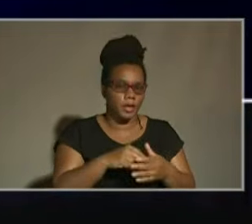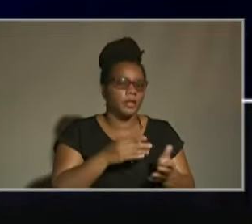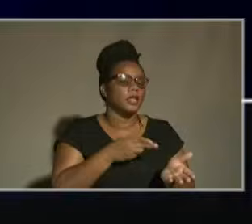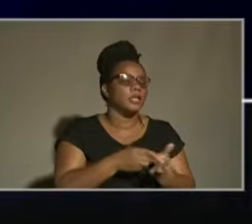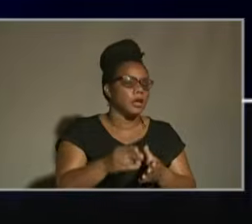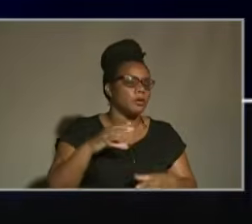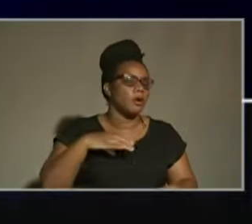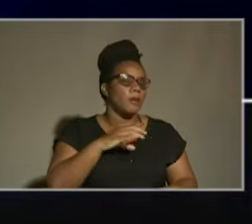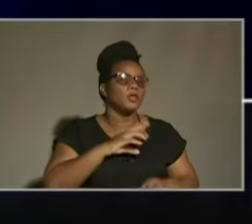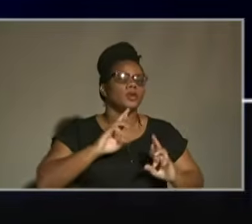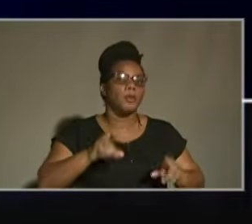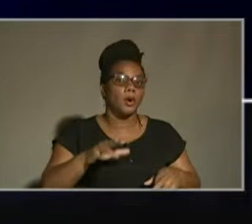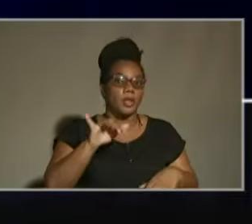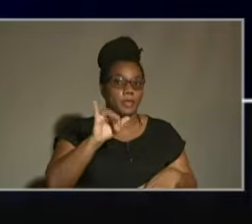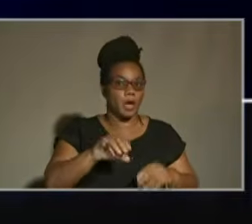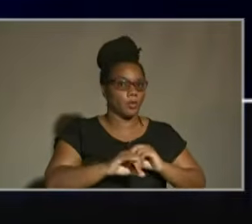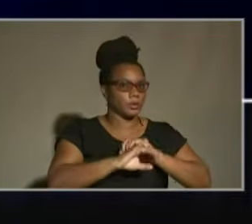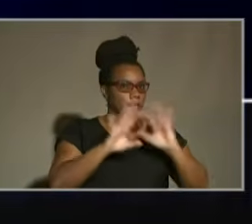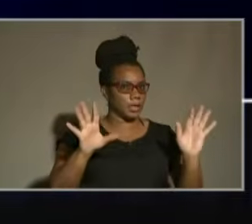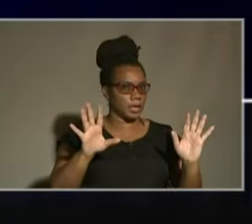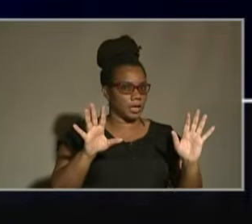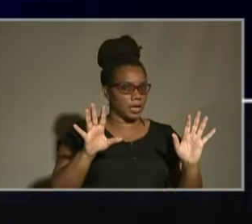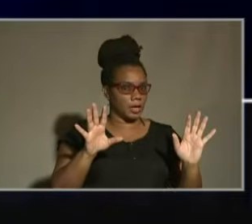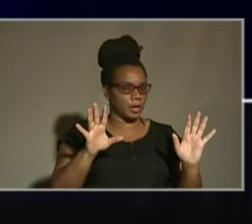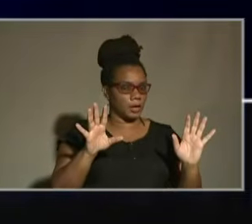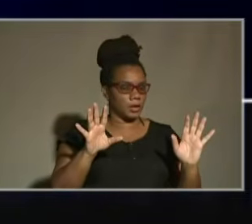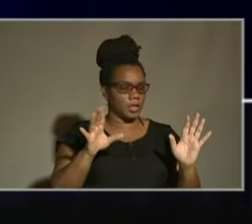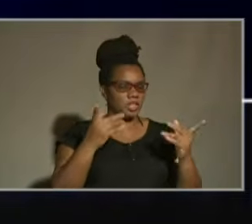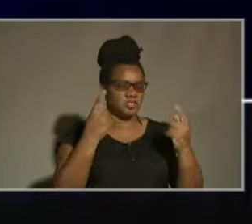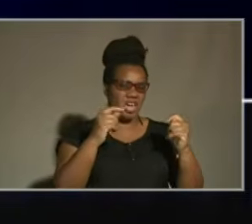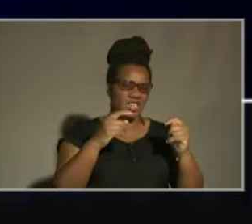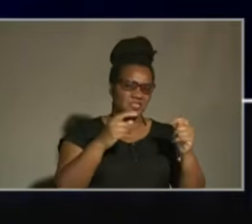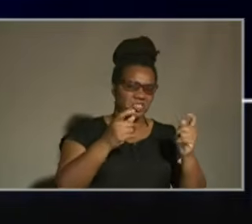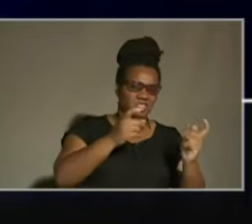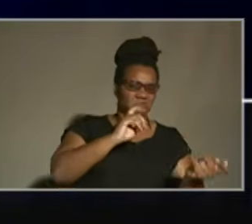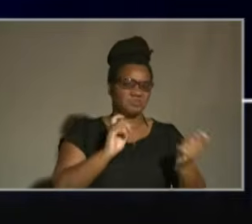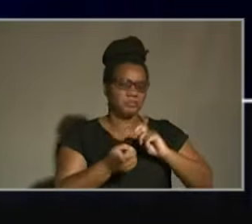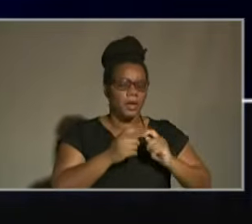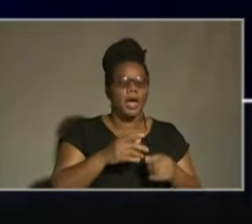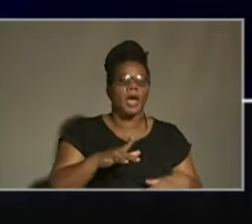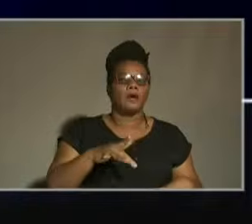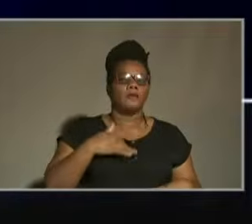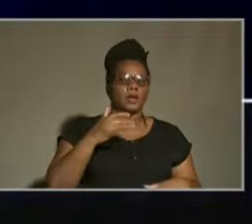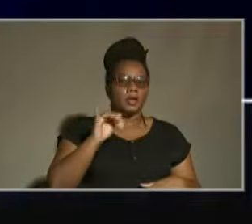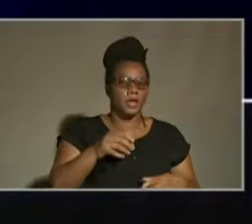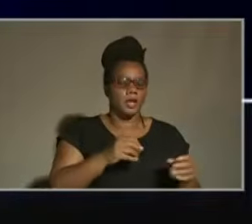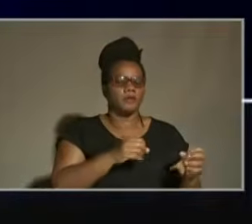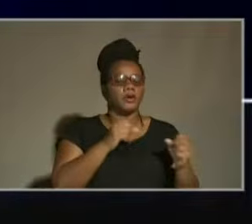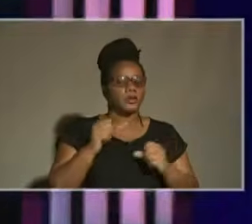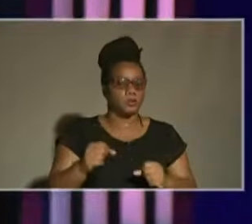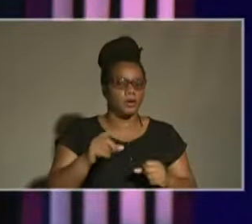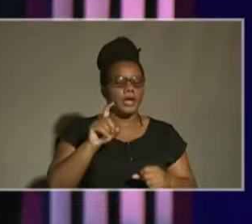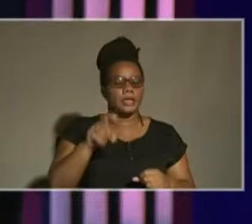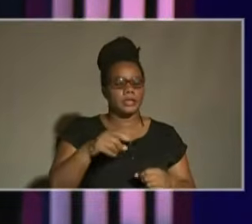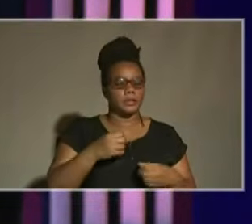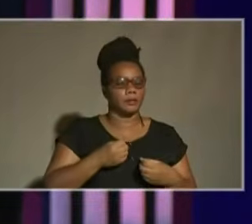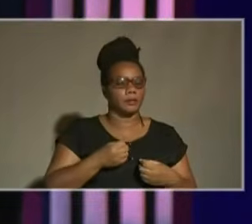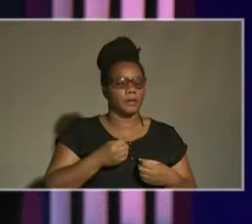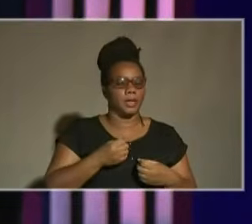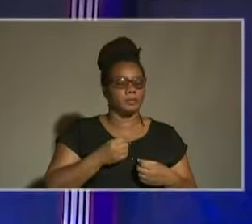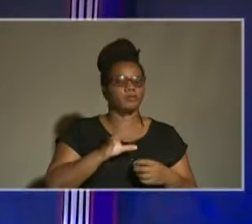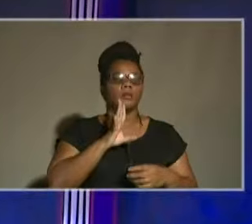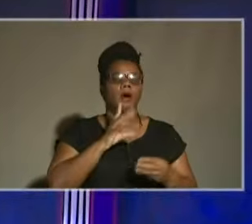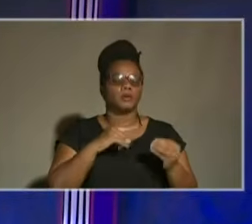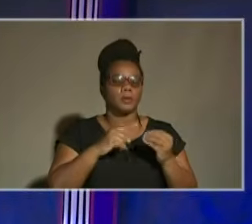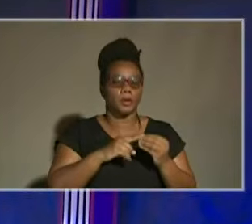report. It was clearly a set-up job, and we feel that very strongly that this needs to be addressed. Thank you, Mr. Golding.